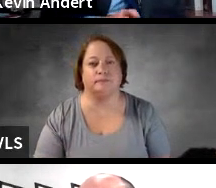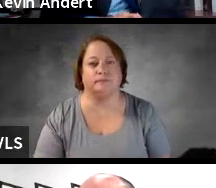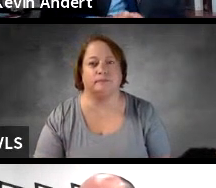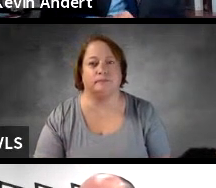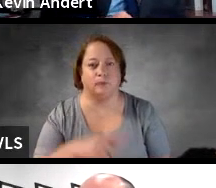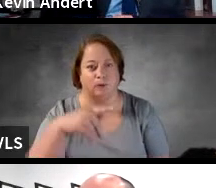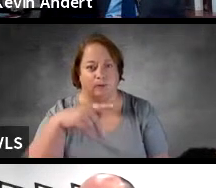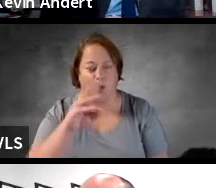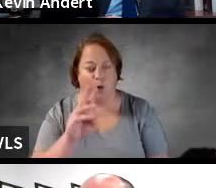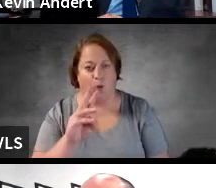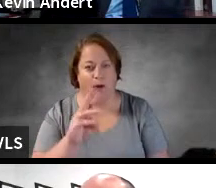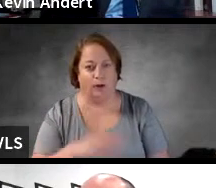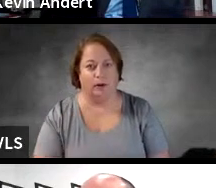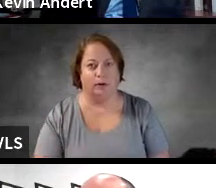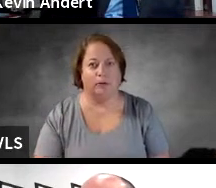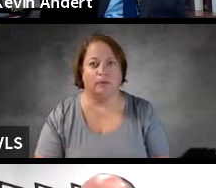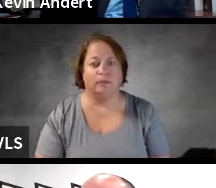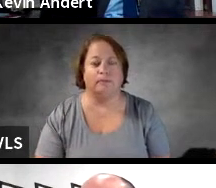Parkway?